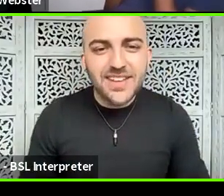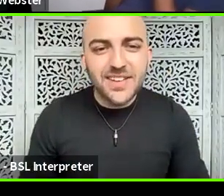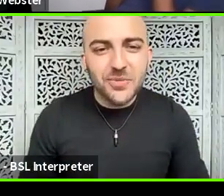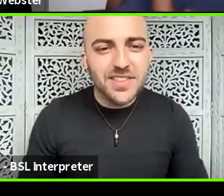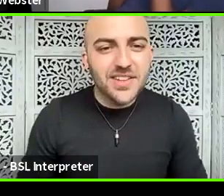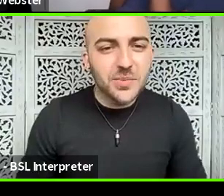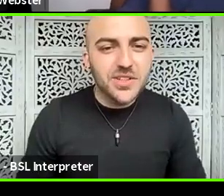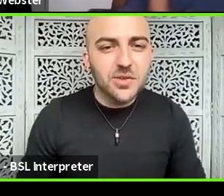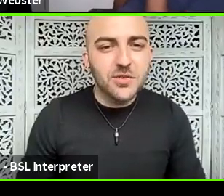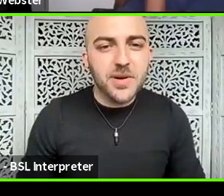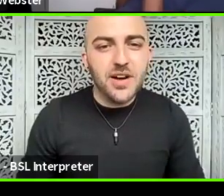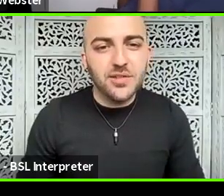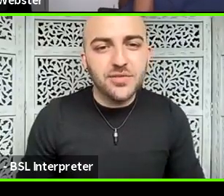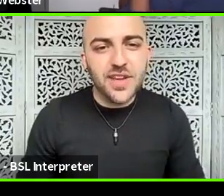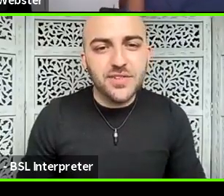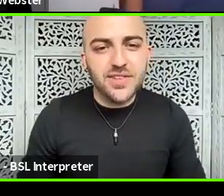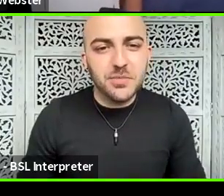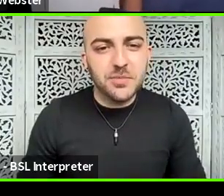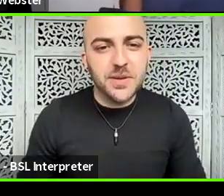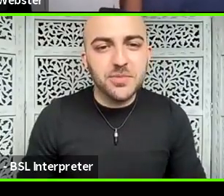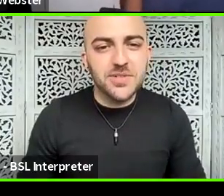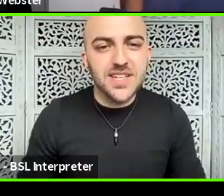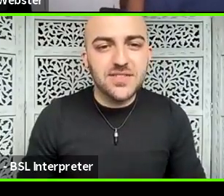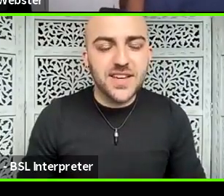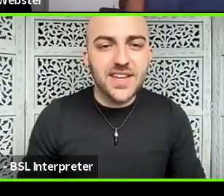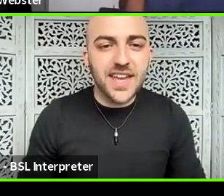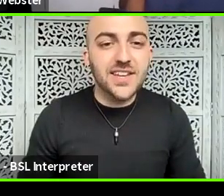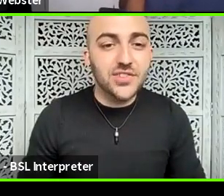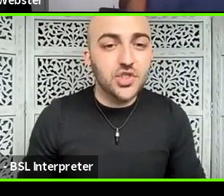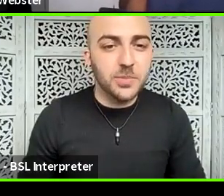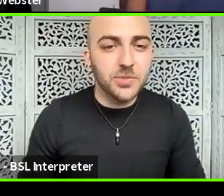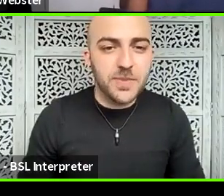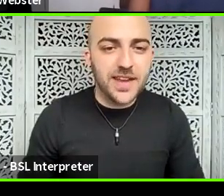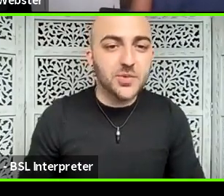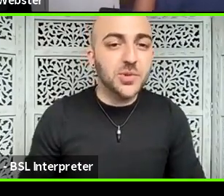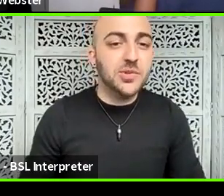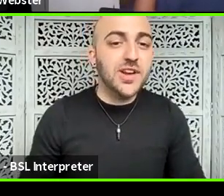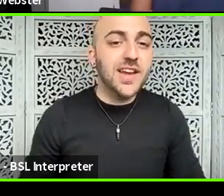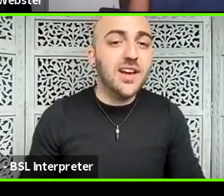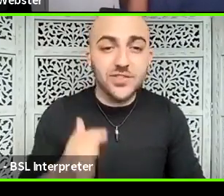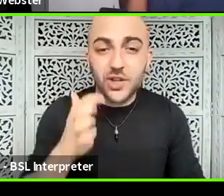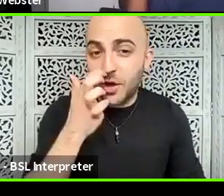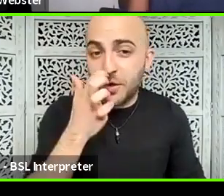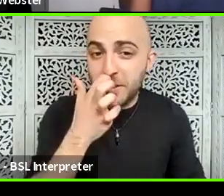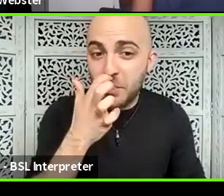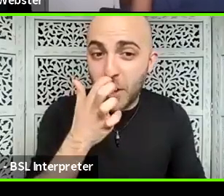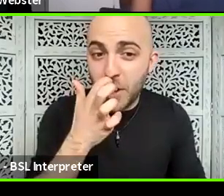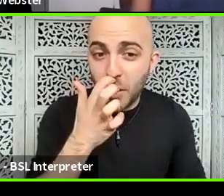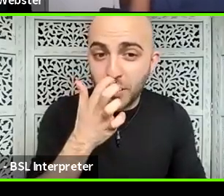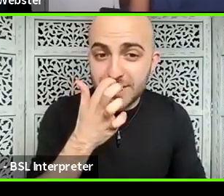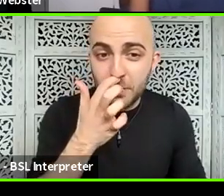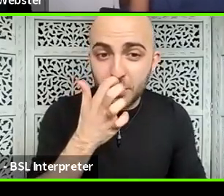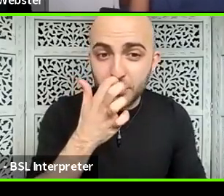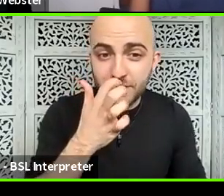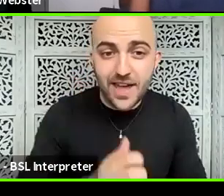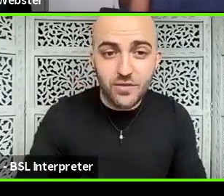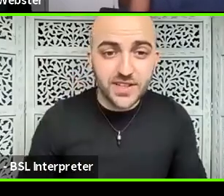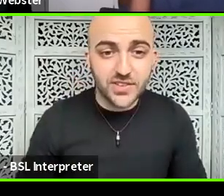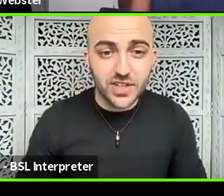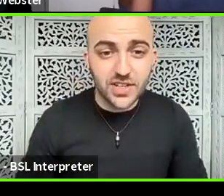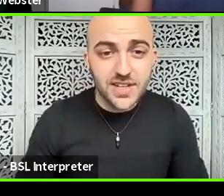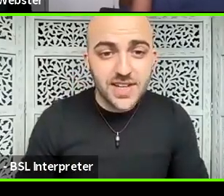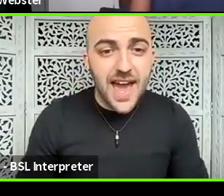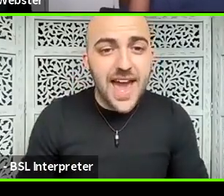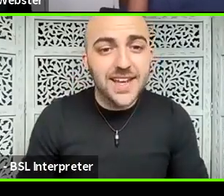Well, one of the things we do as part of Deaf and Disabled People in TV is job specs, because we realise a lot of people were locked out because of